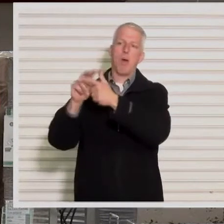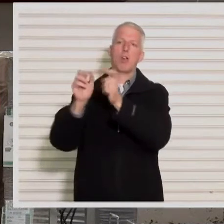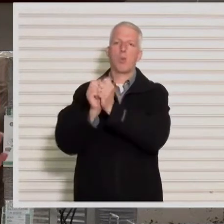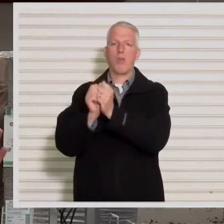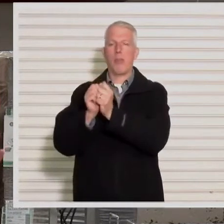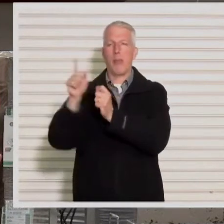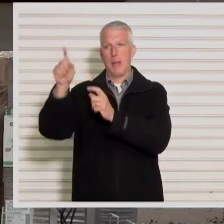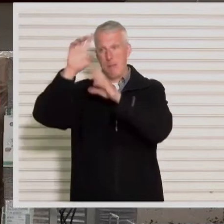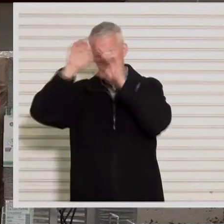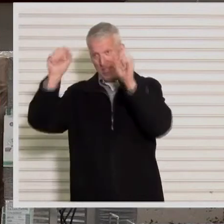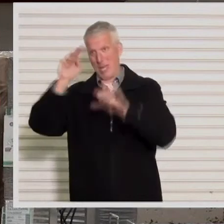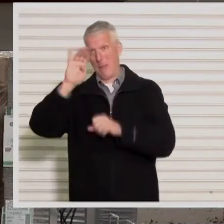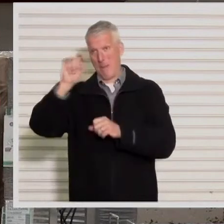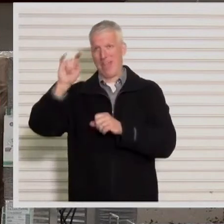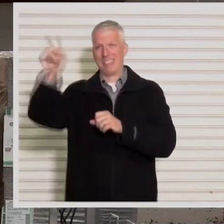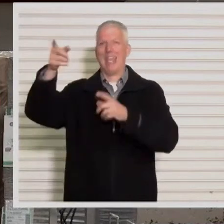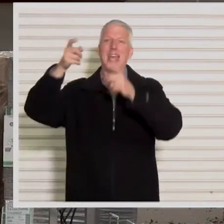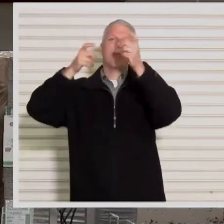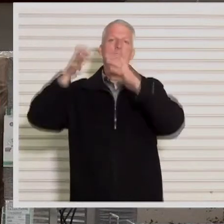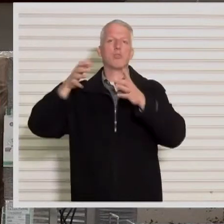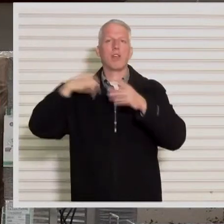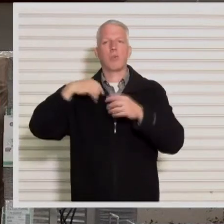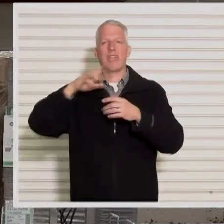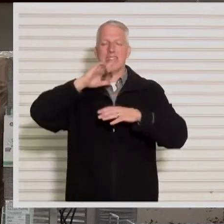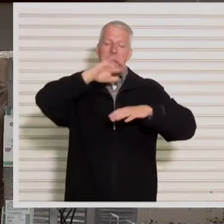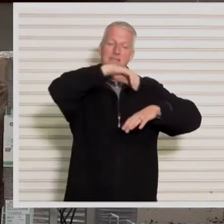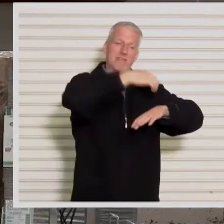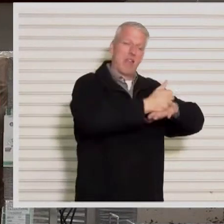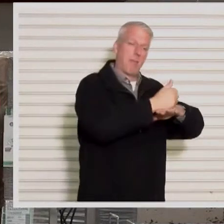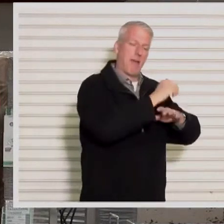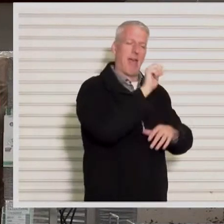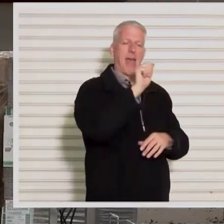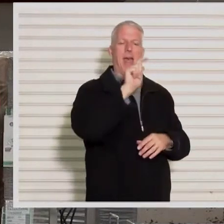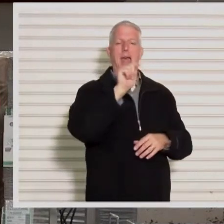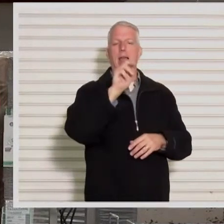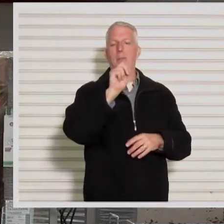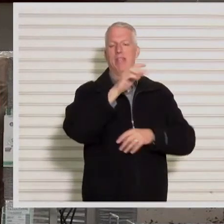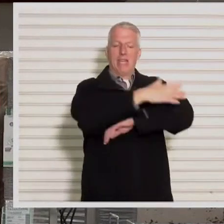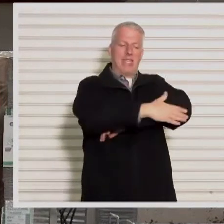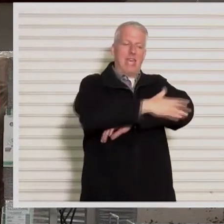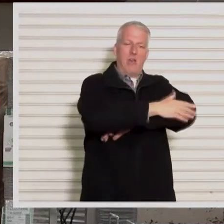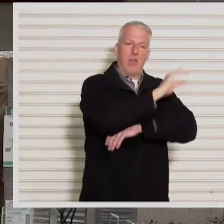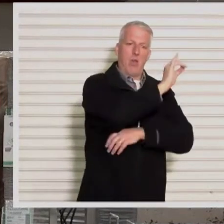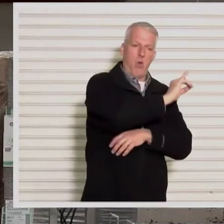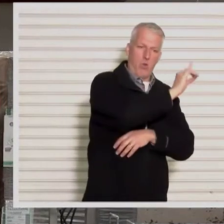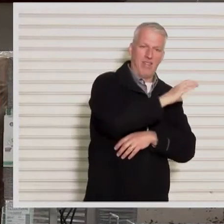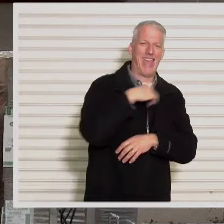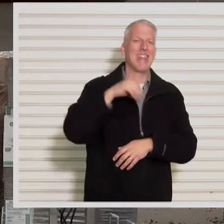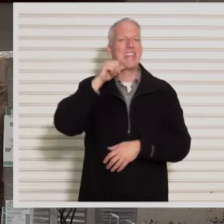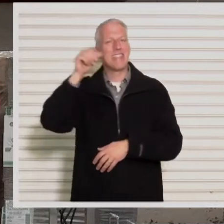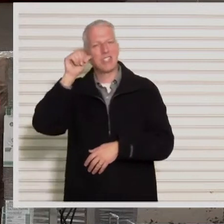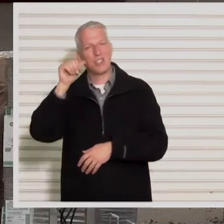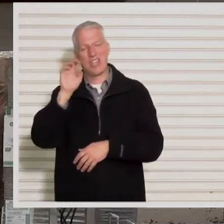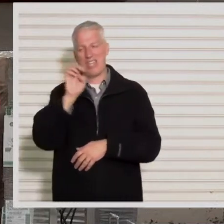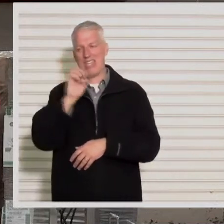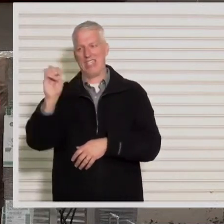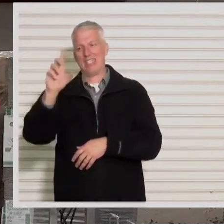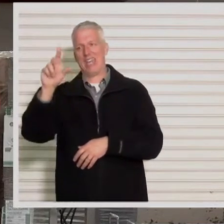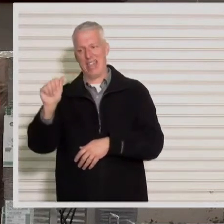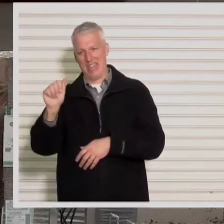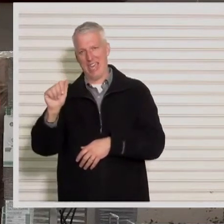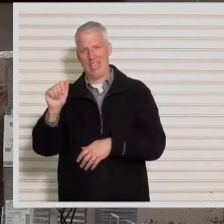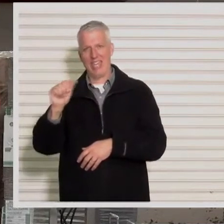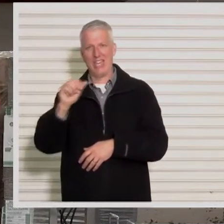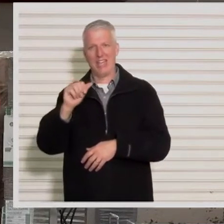administration, and we launched those two programs up in Alameda County and in East LA just yesterday. That's a